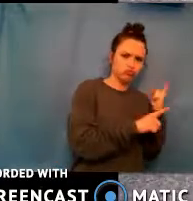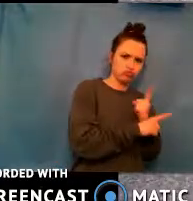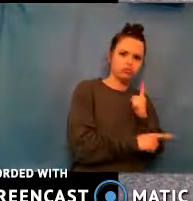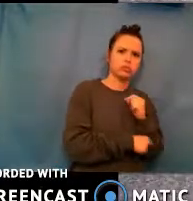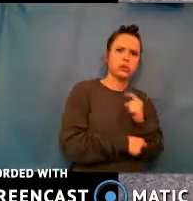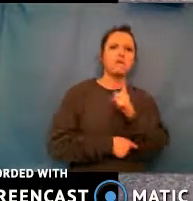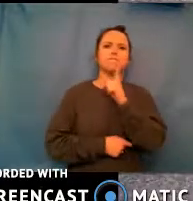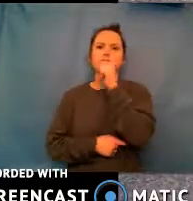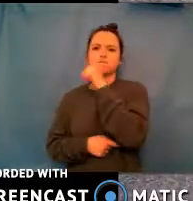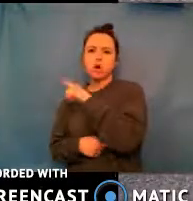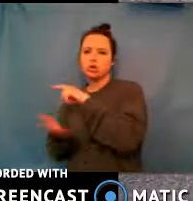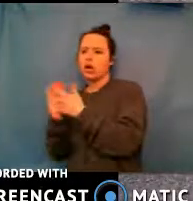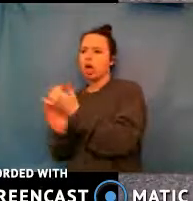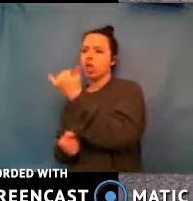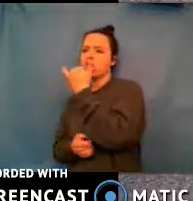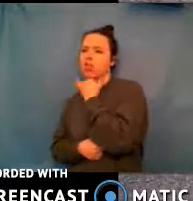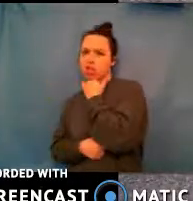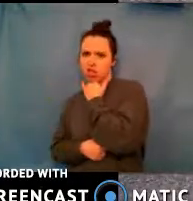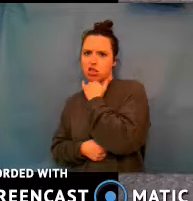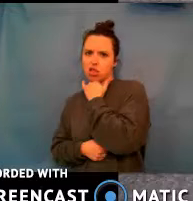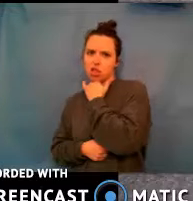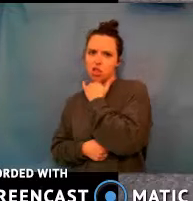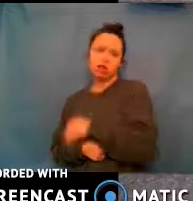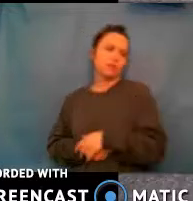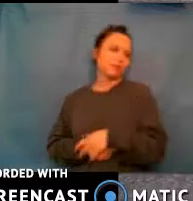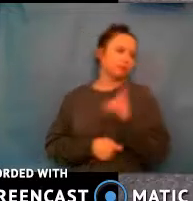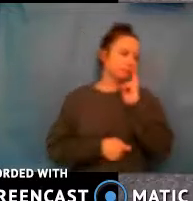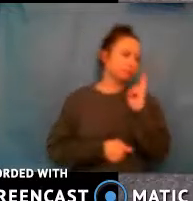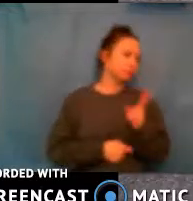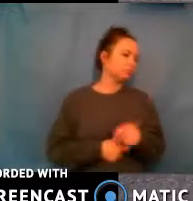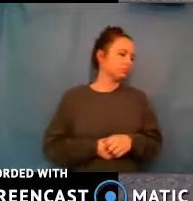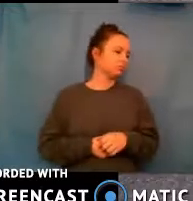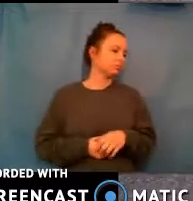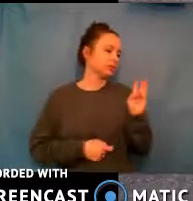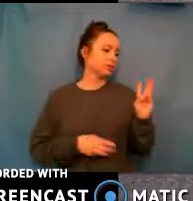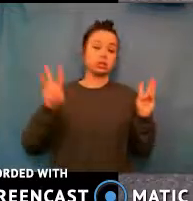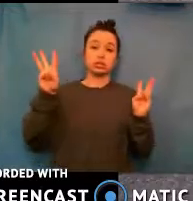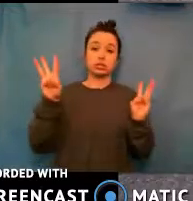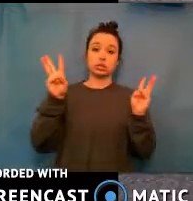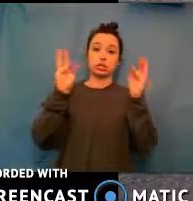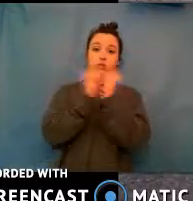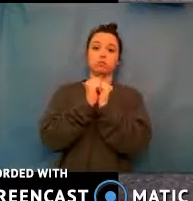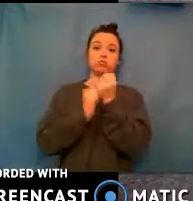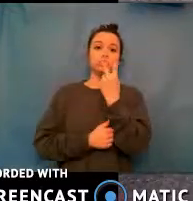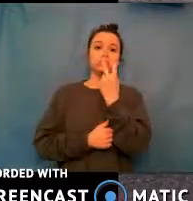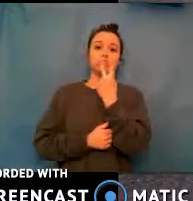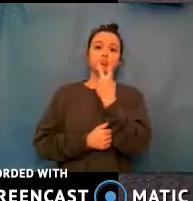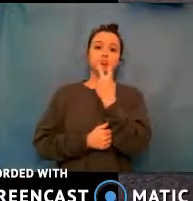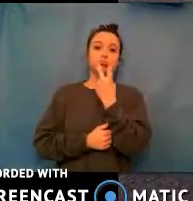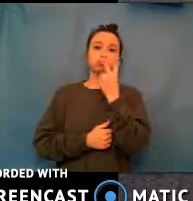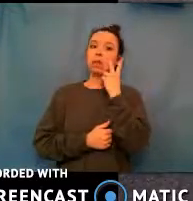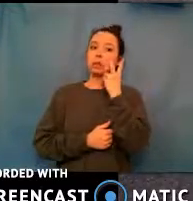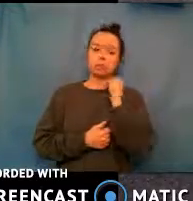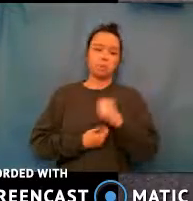fact. If it is false, we have to fix it. So let's look. 6 plus 6 equals 12. I'm going to use